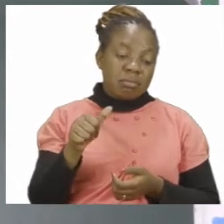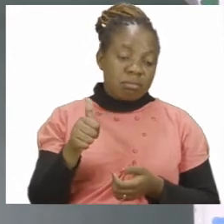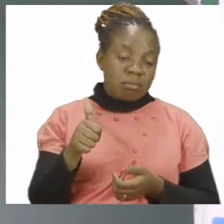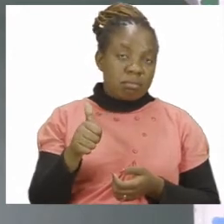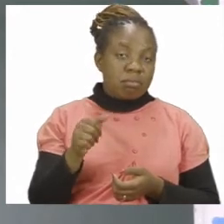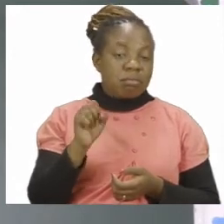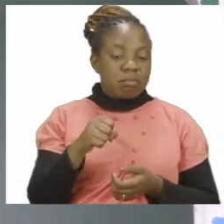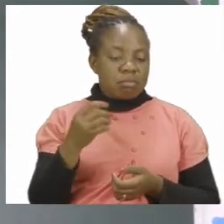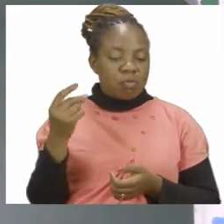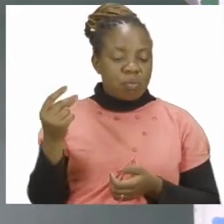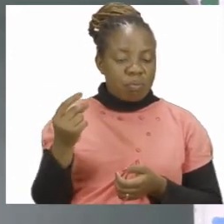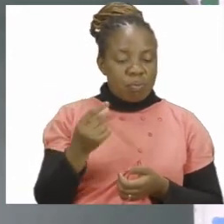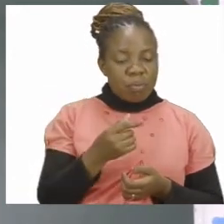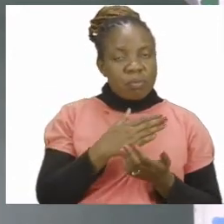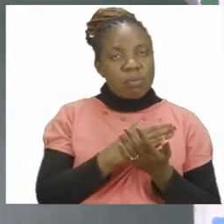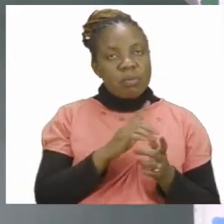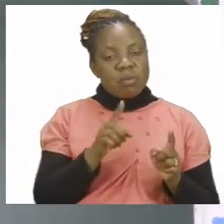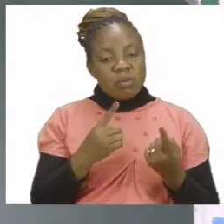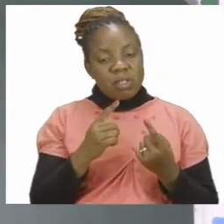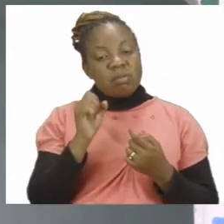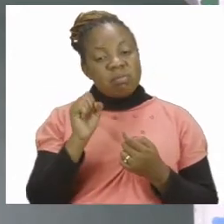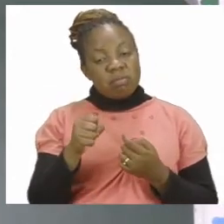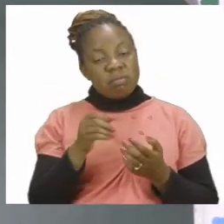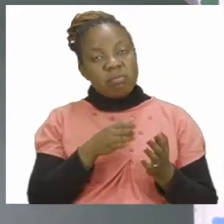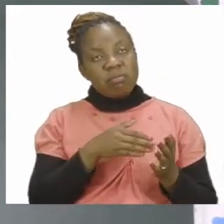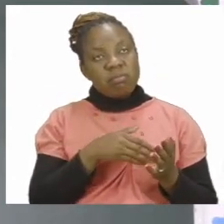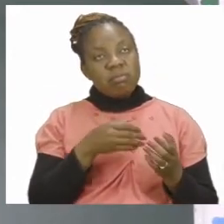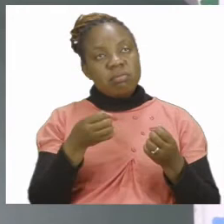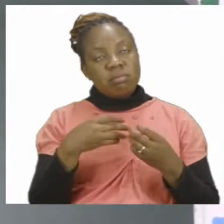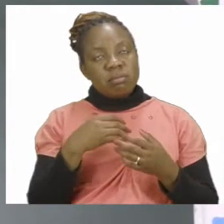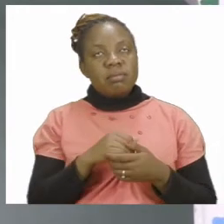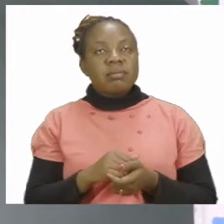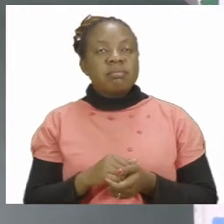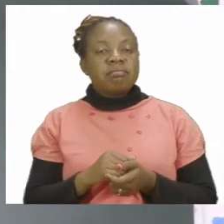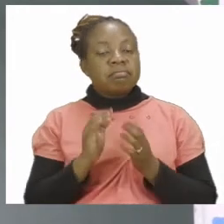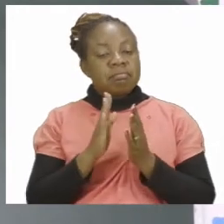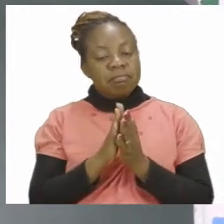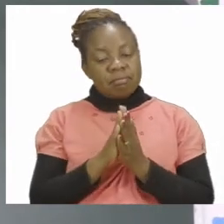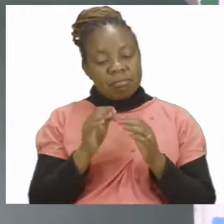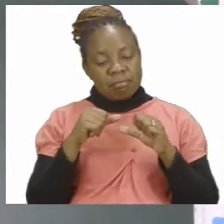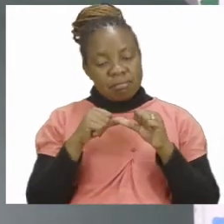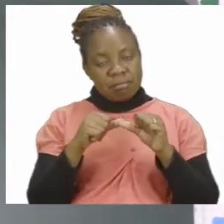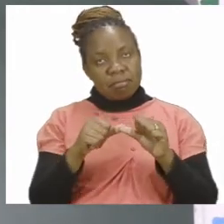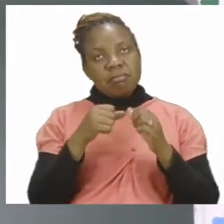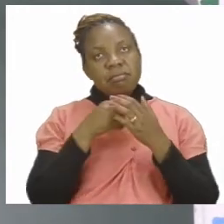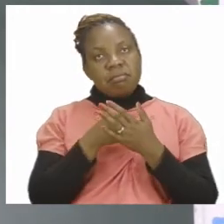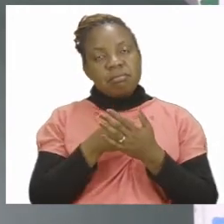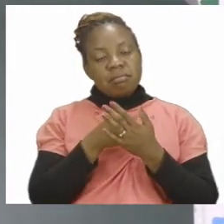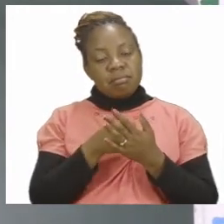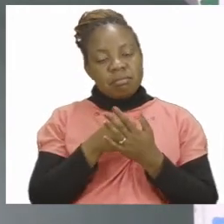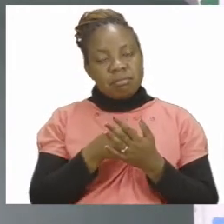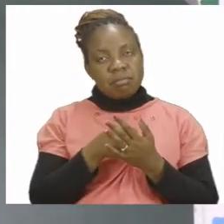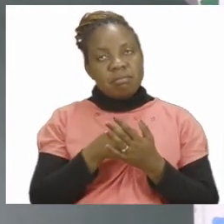So that you can get some change, I want you to go ahead now and try and work out all the